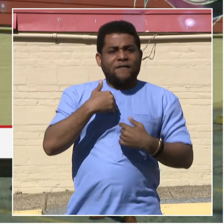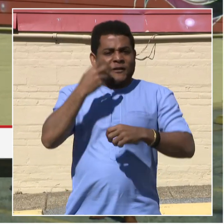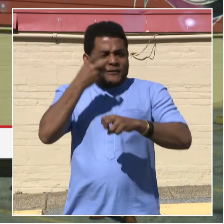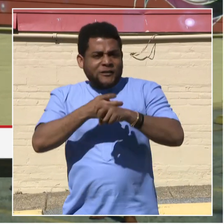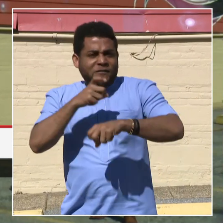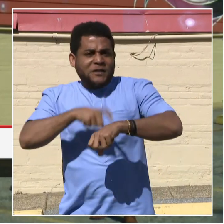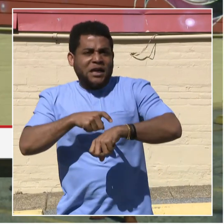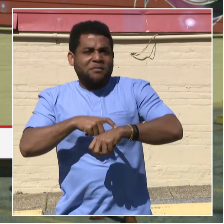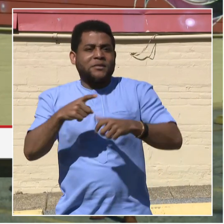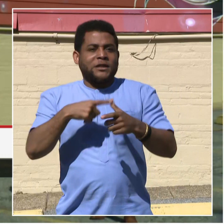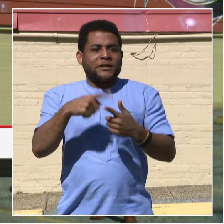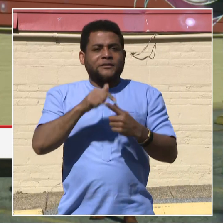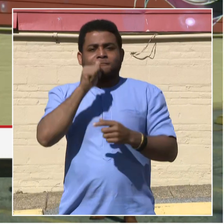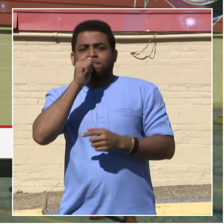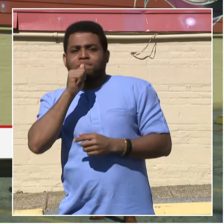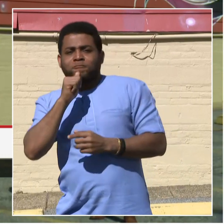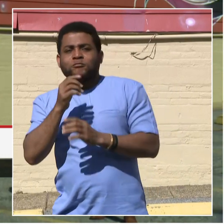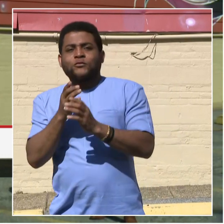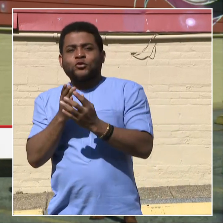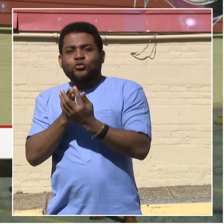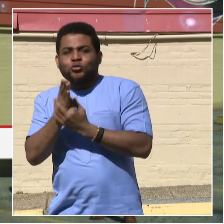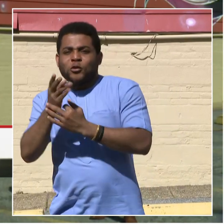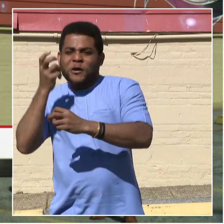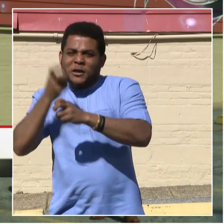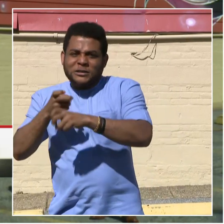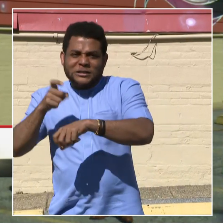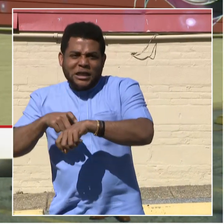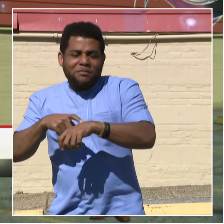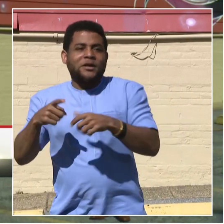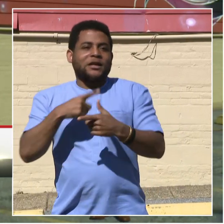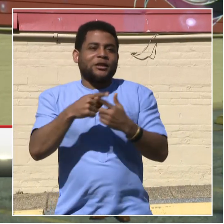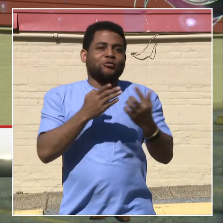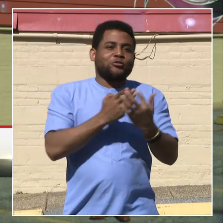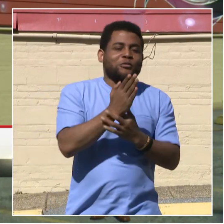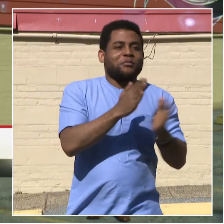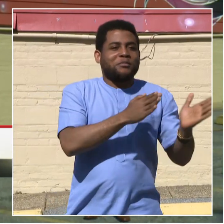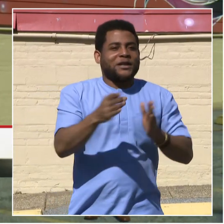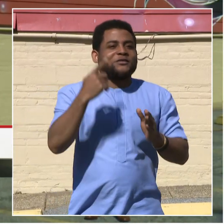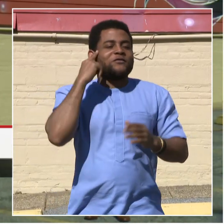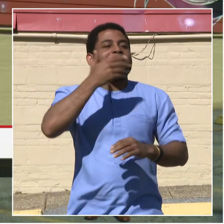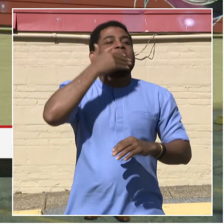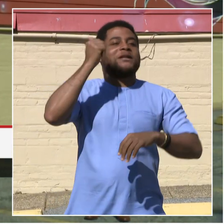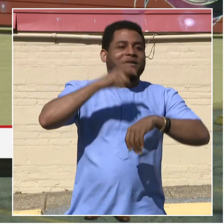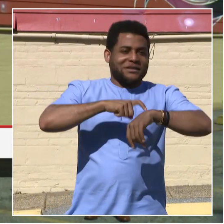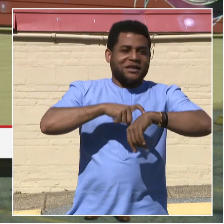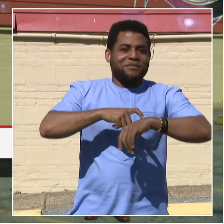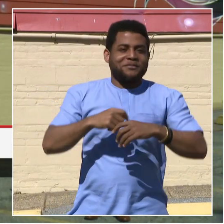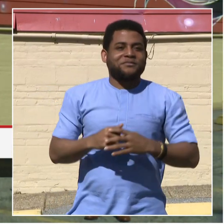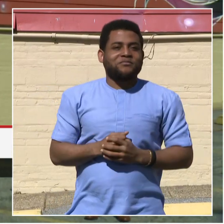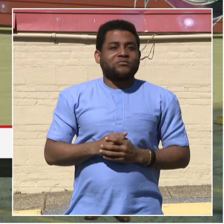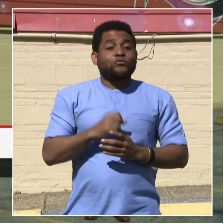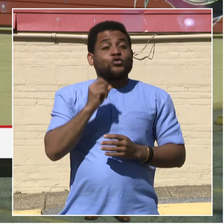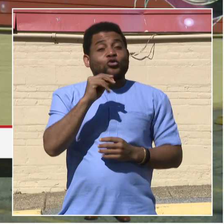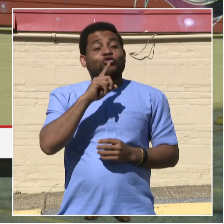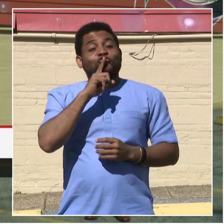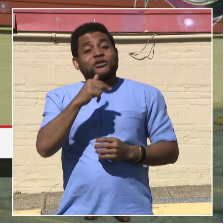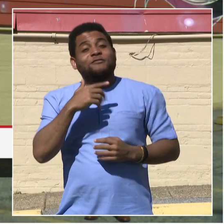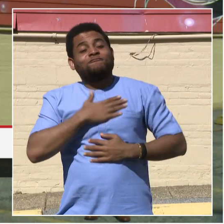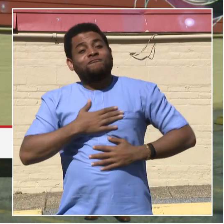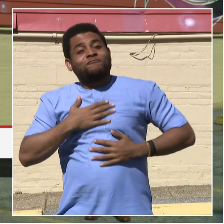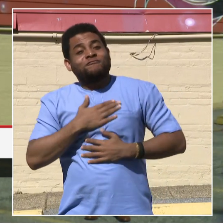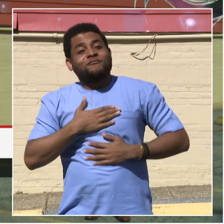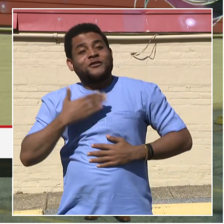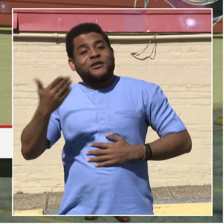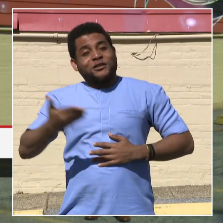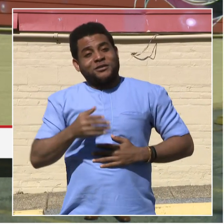and prepared for the best of times. And it brings me just great pleasure to introduce Stacey Lee